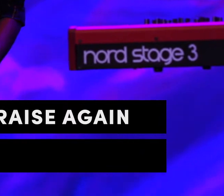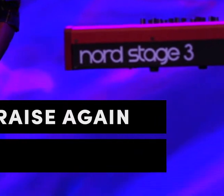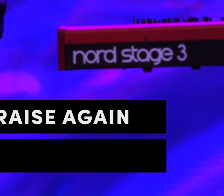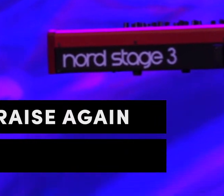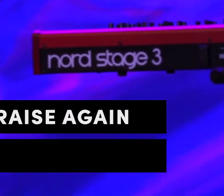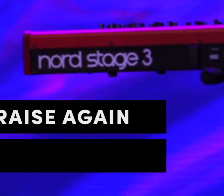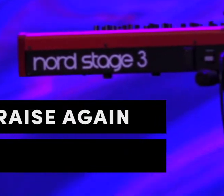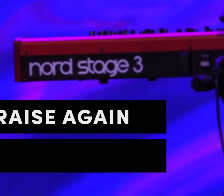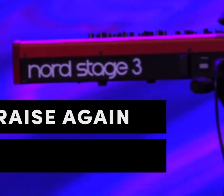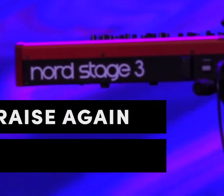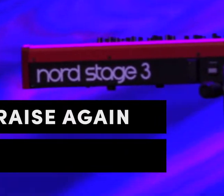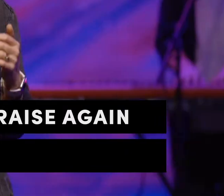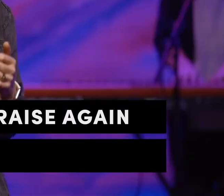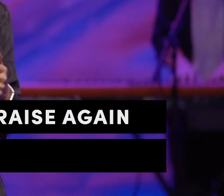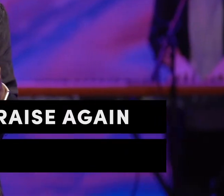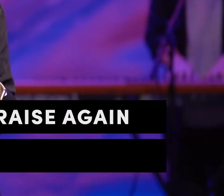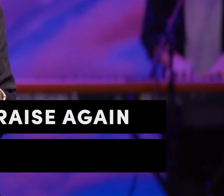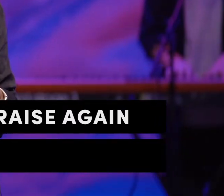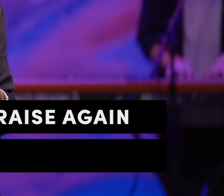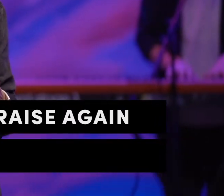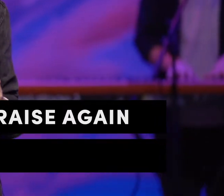your praise again.